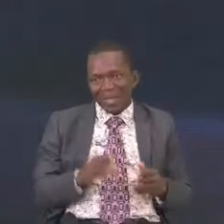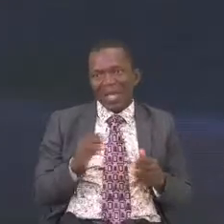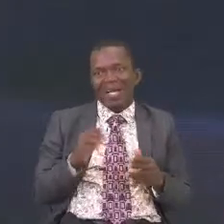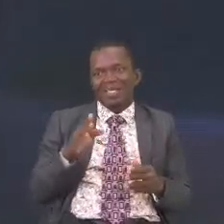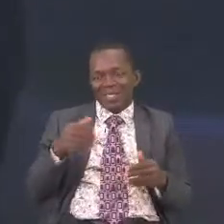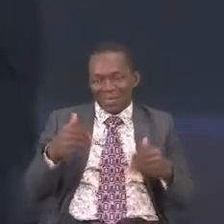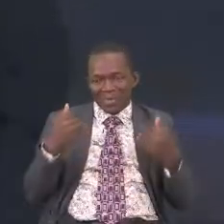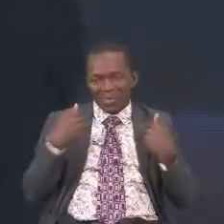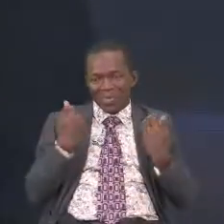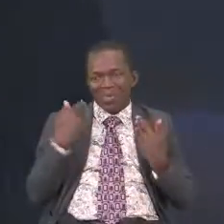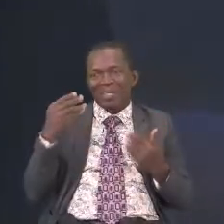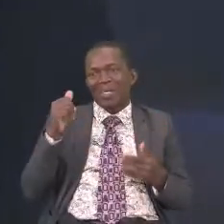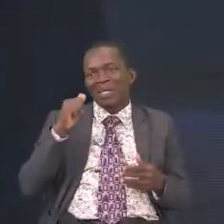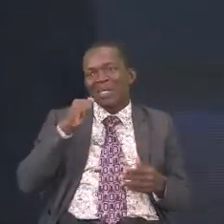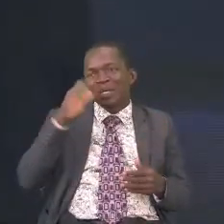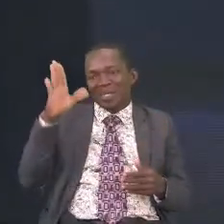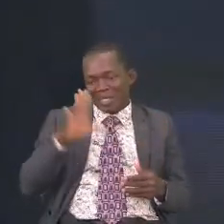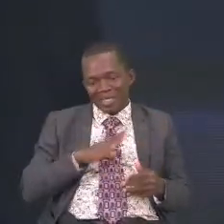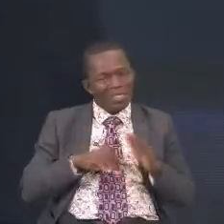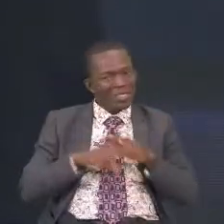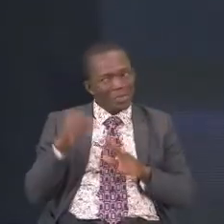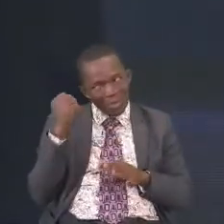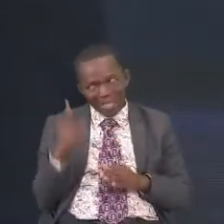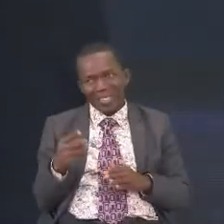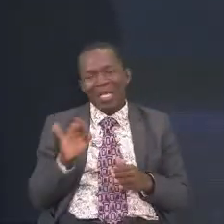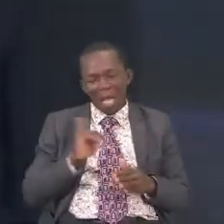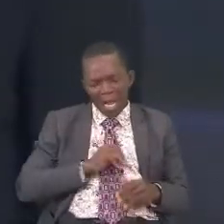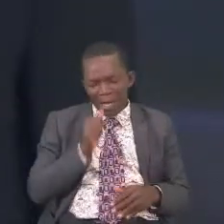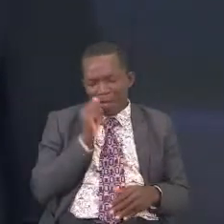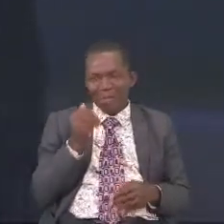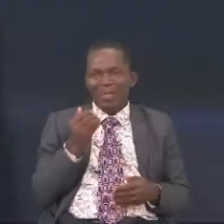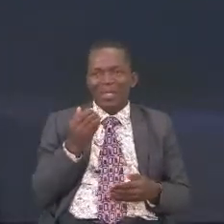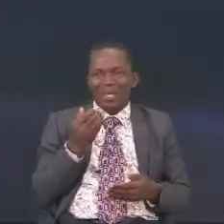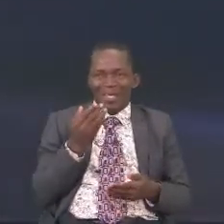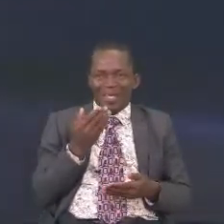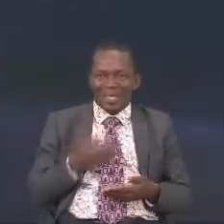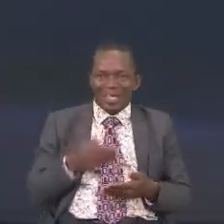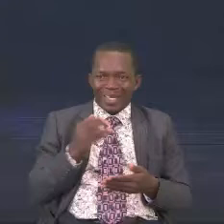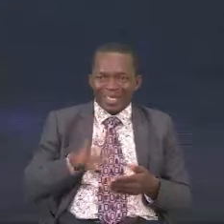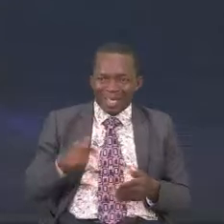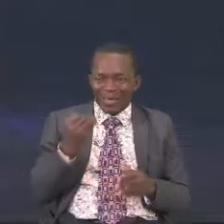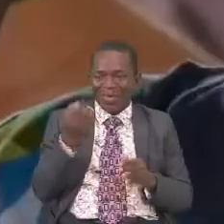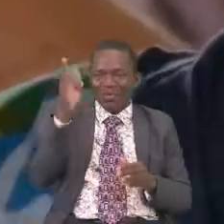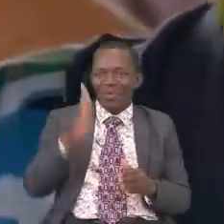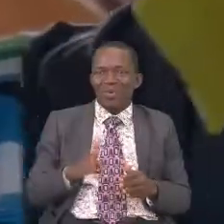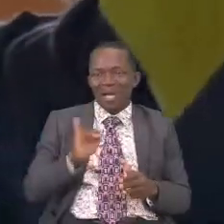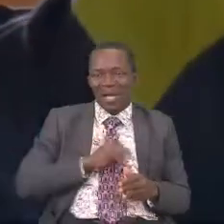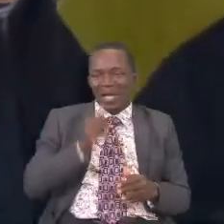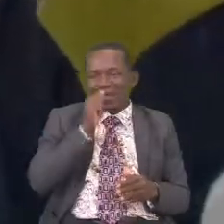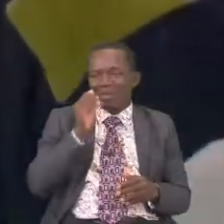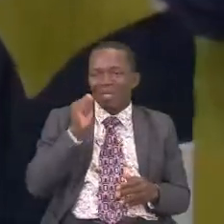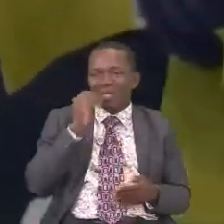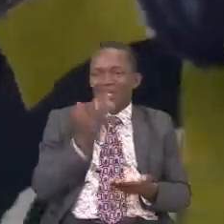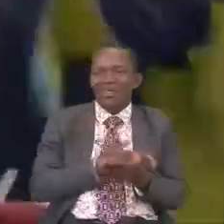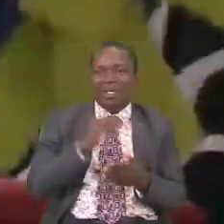said, "I'm a child of God. I'm a daughter of destiny." "Daughters of destiny, are you here?" "Yes."